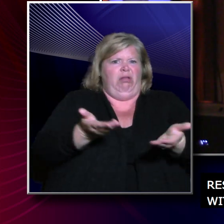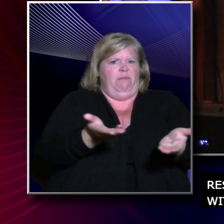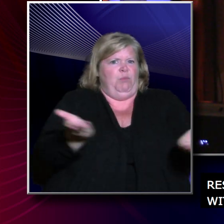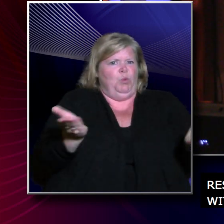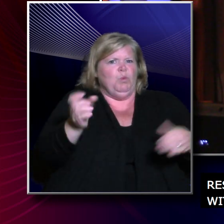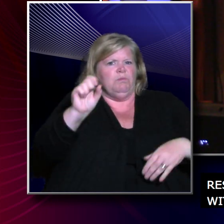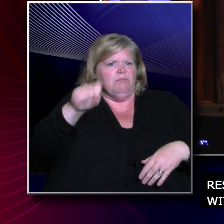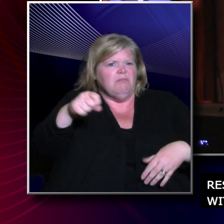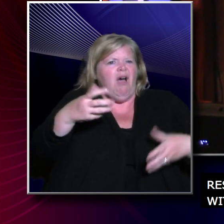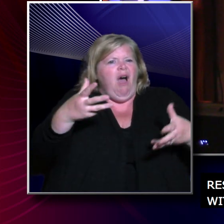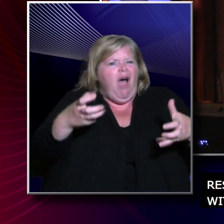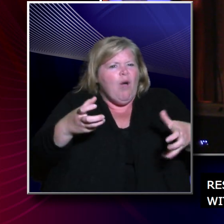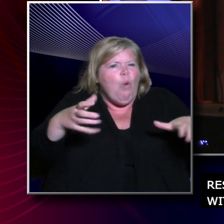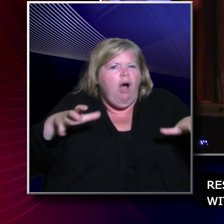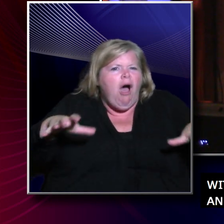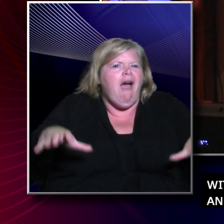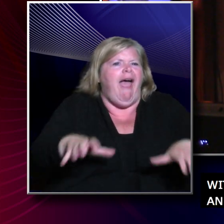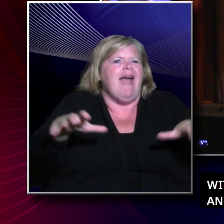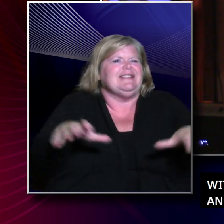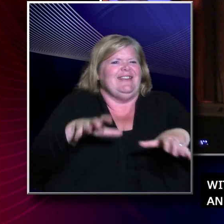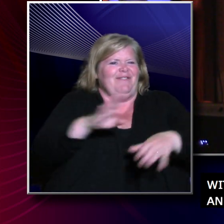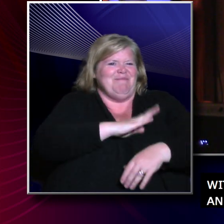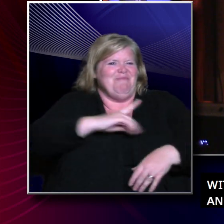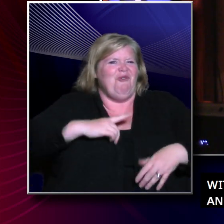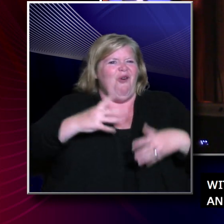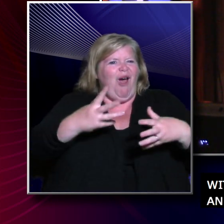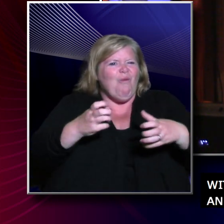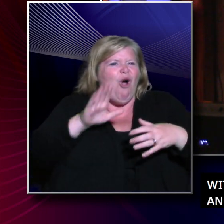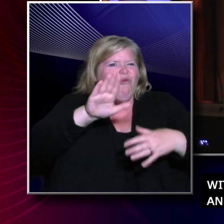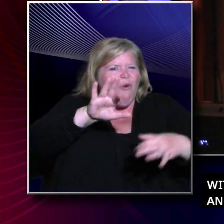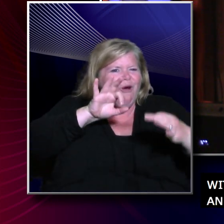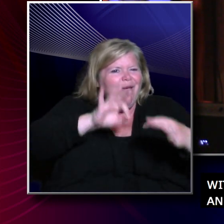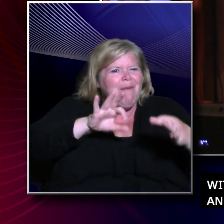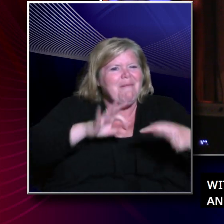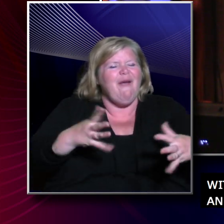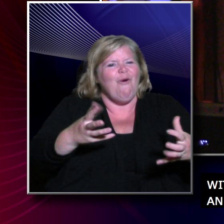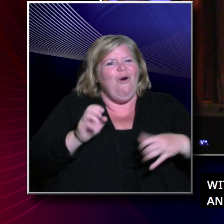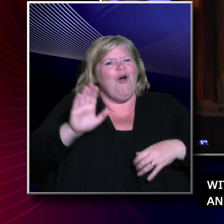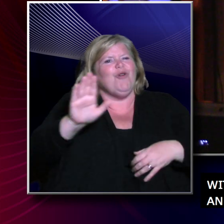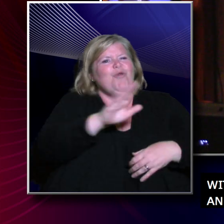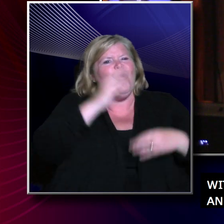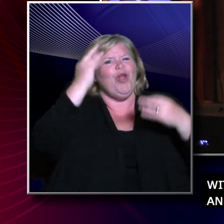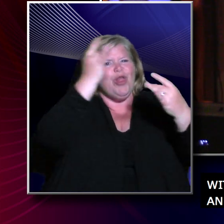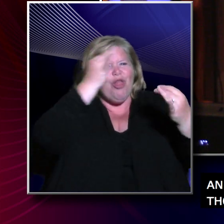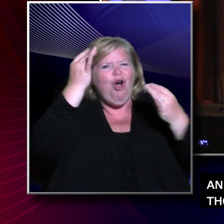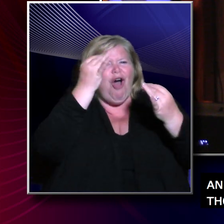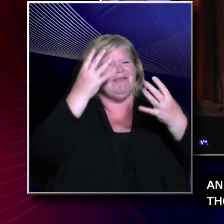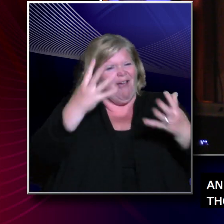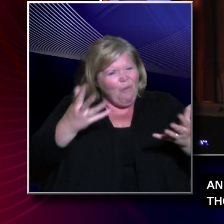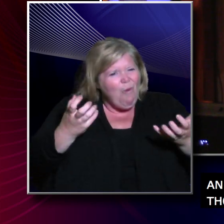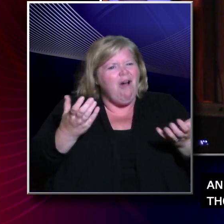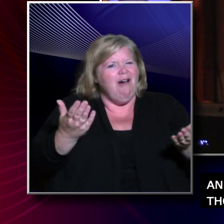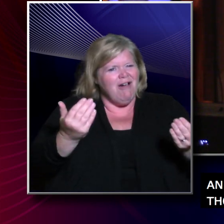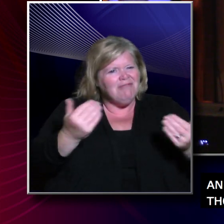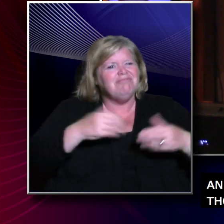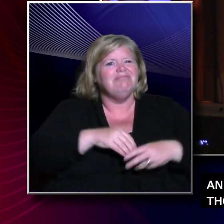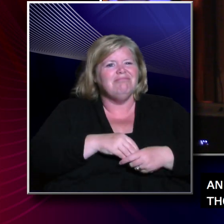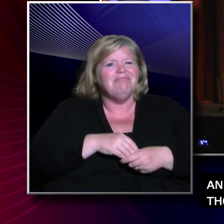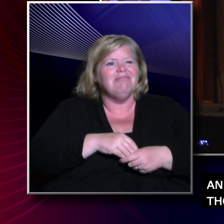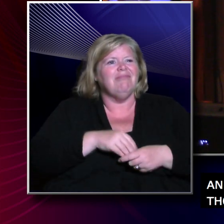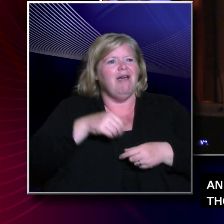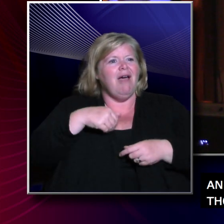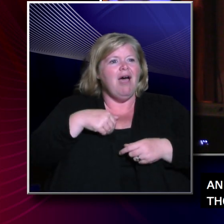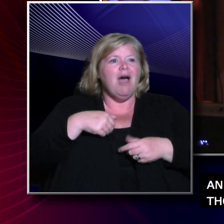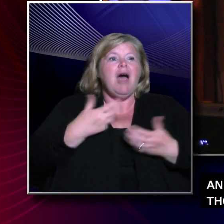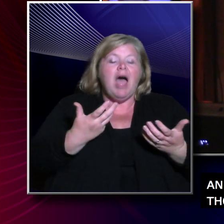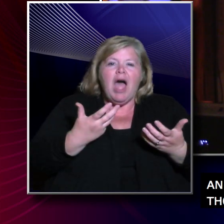an active board. I want your input. I want your thoughtful consideration. I'm looking for more